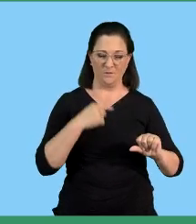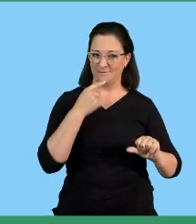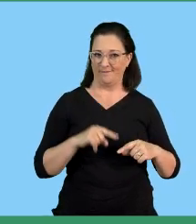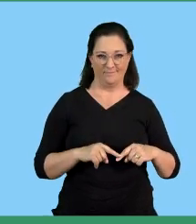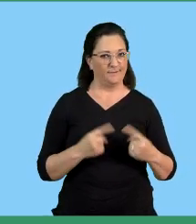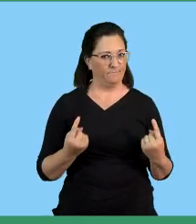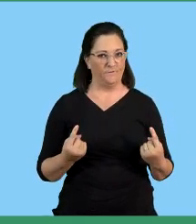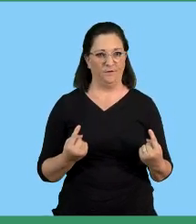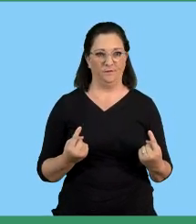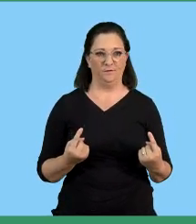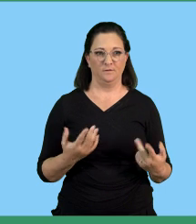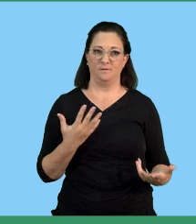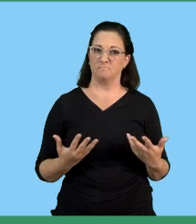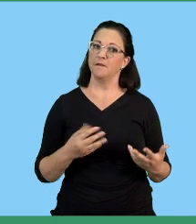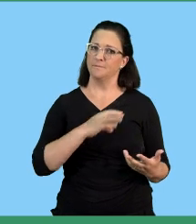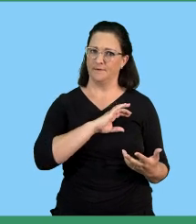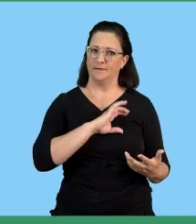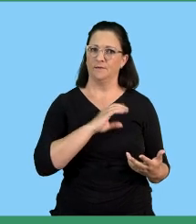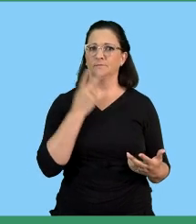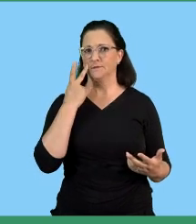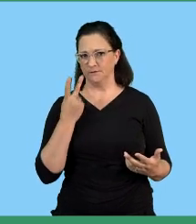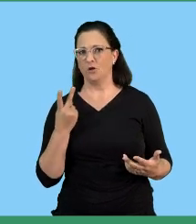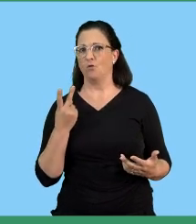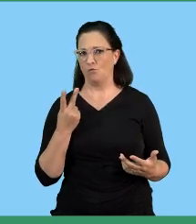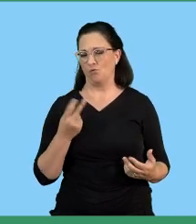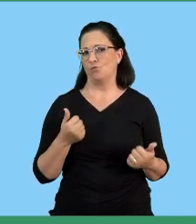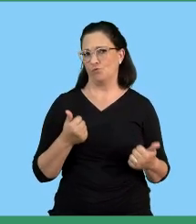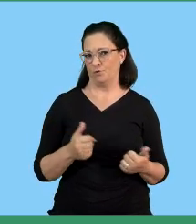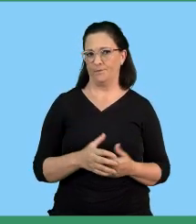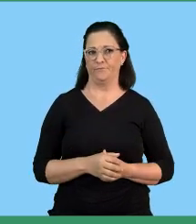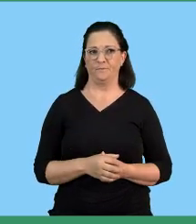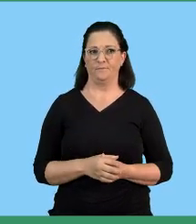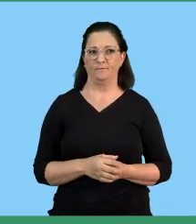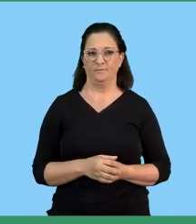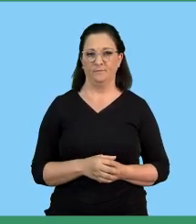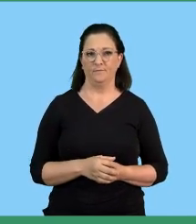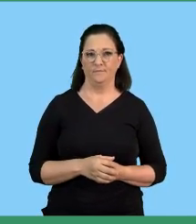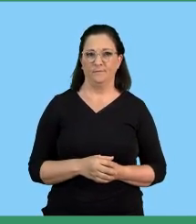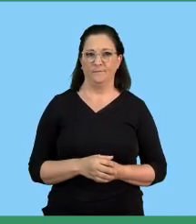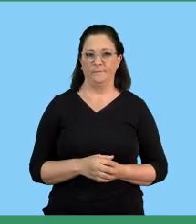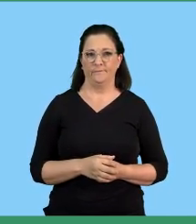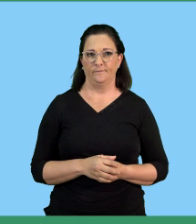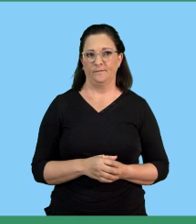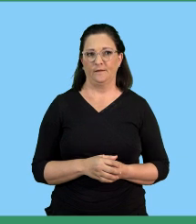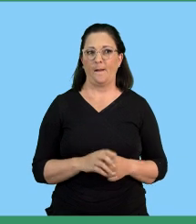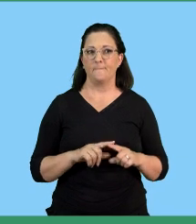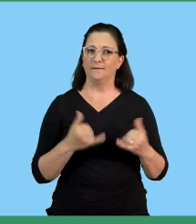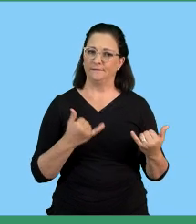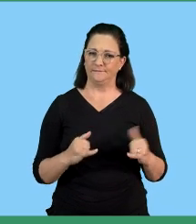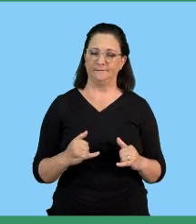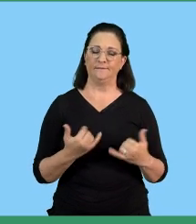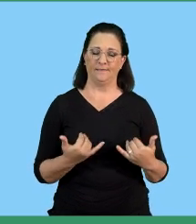products, but it may appeal to the existing or current customers. Now we are still on to our company,